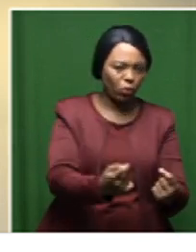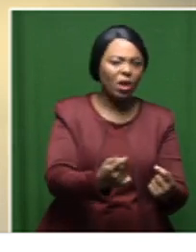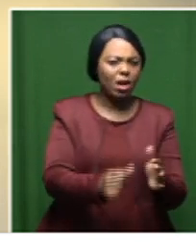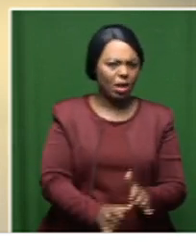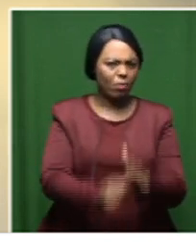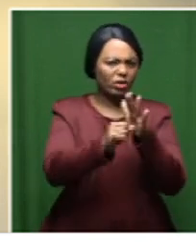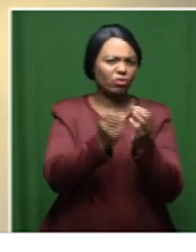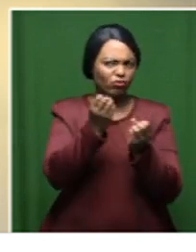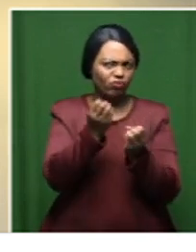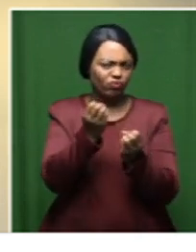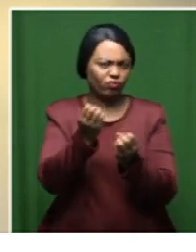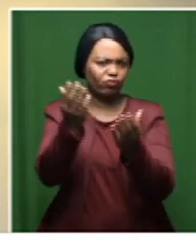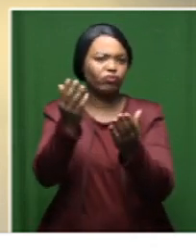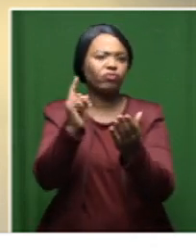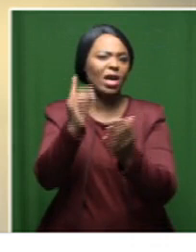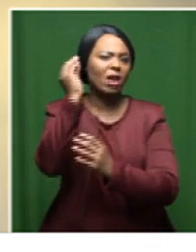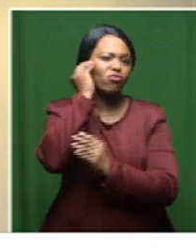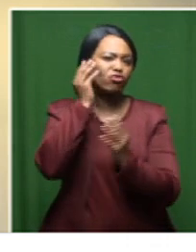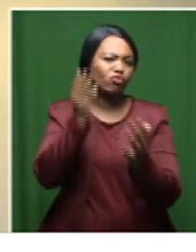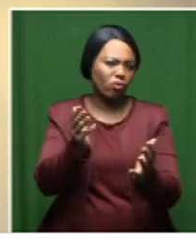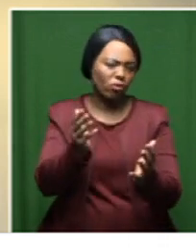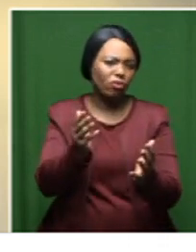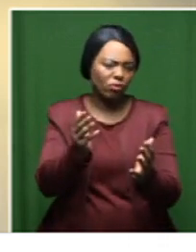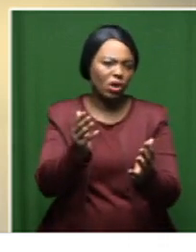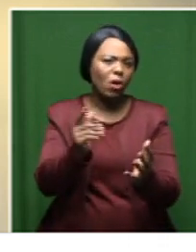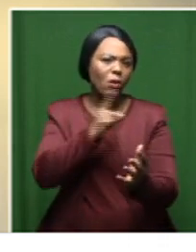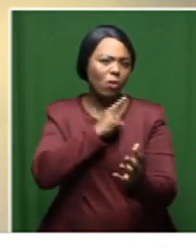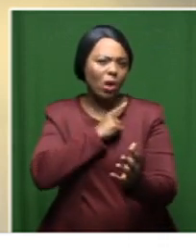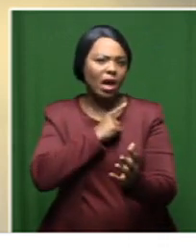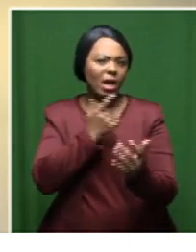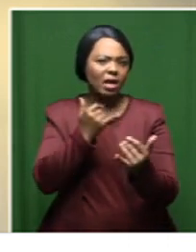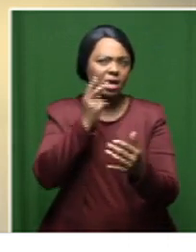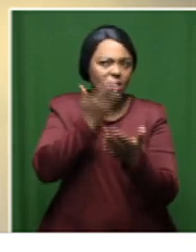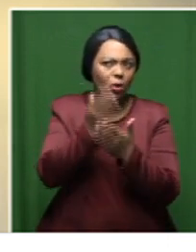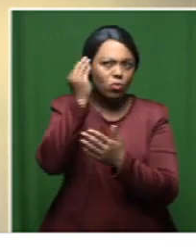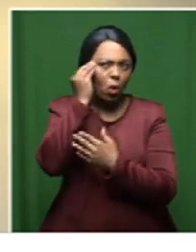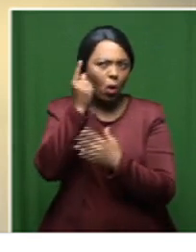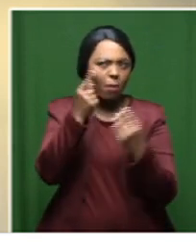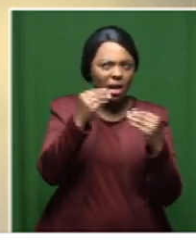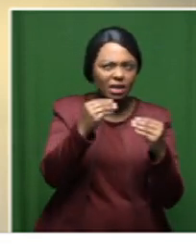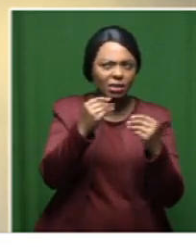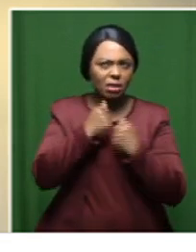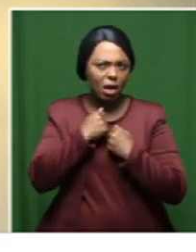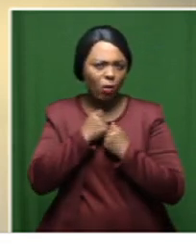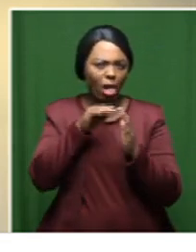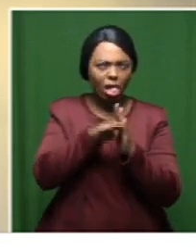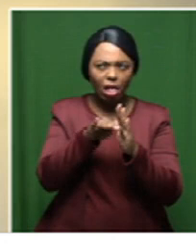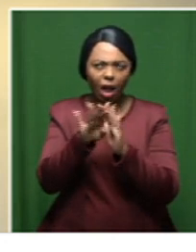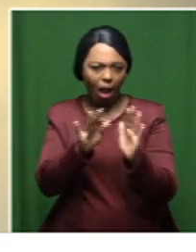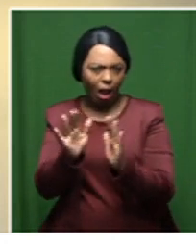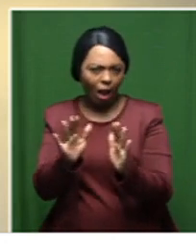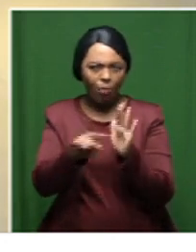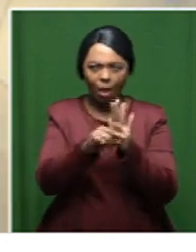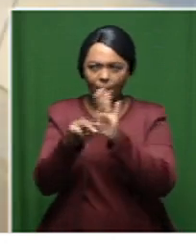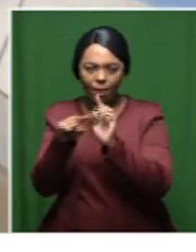provide this important information, tools. We want them to maximize their revenues. Mm. What are some of the key findings